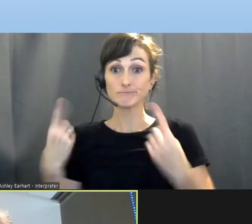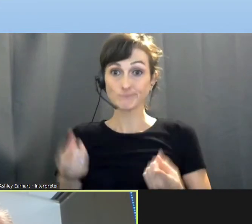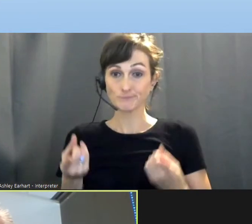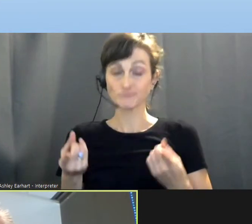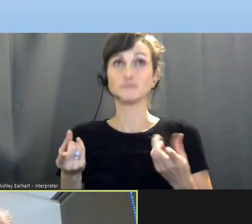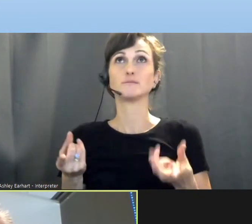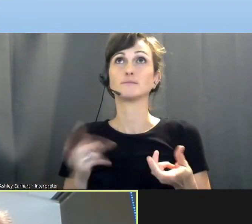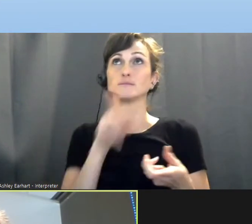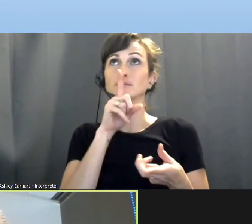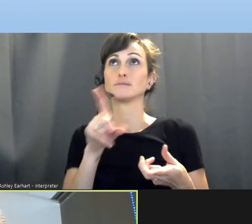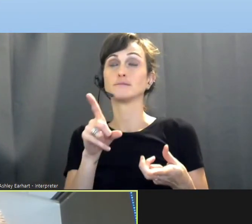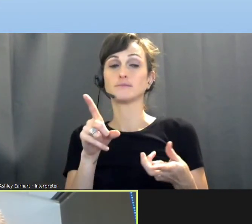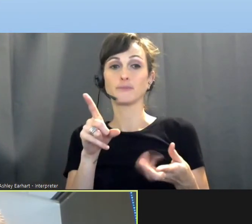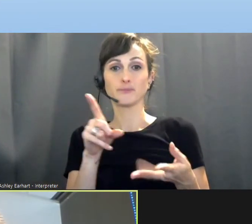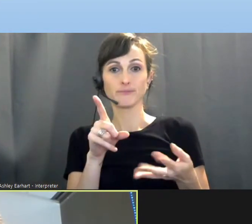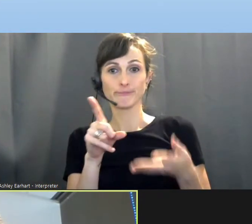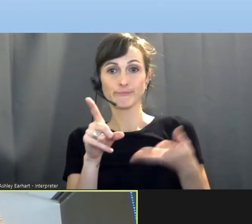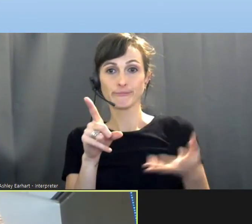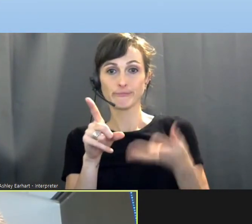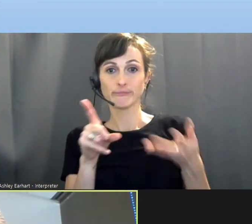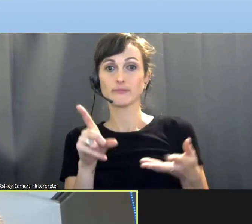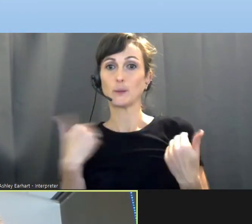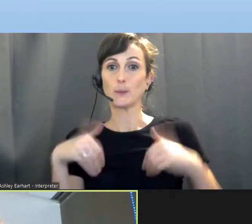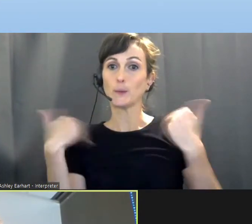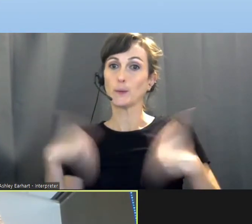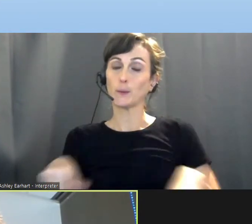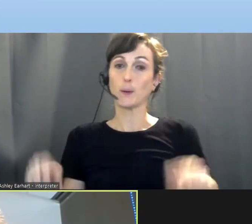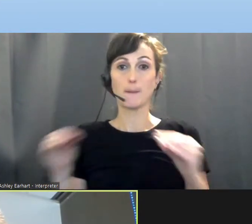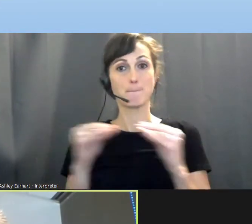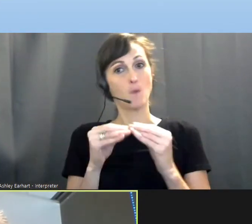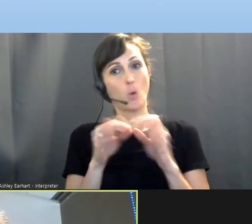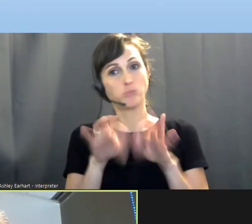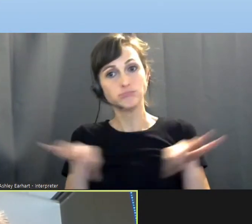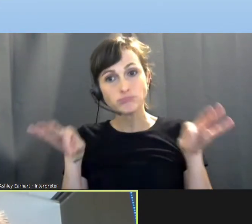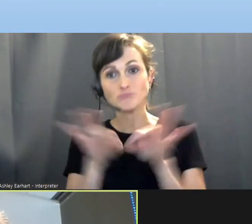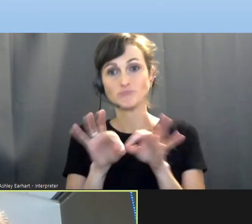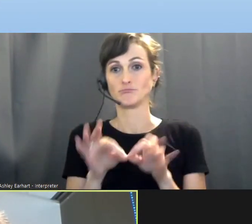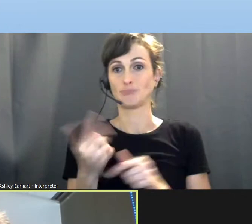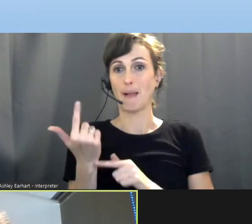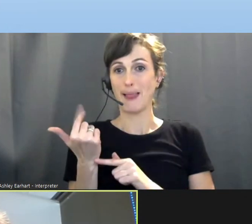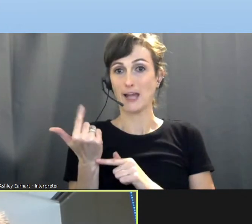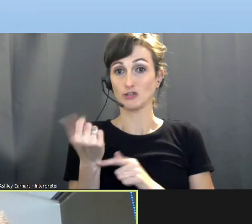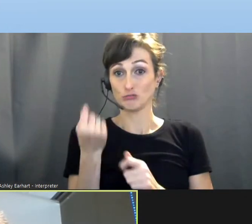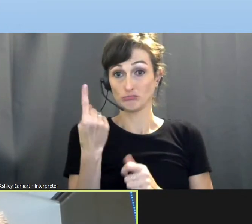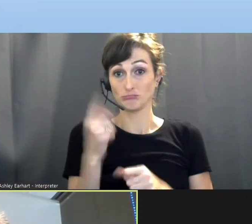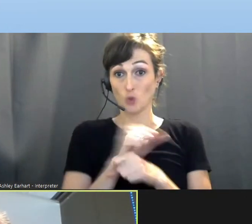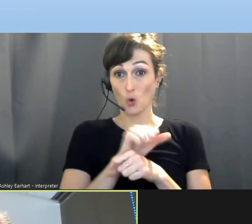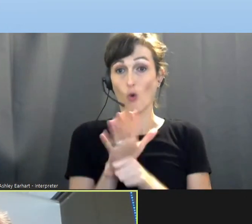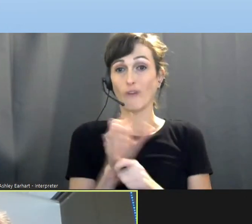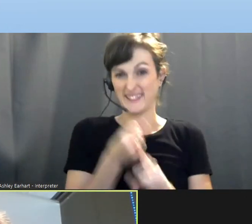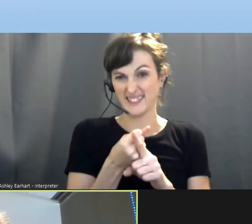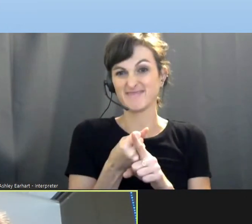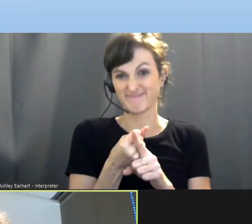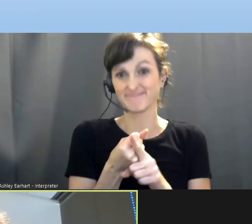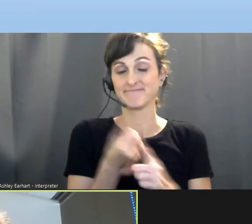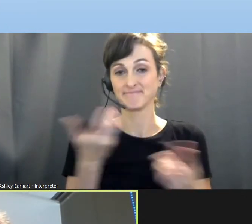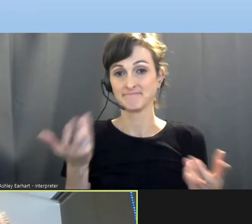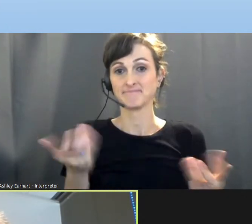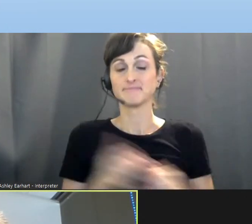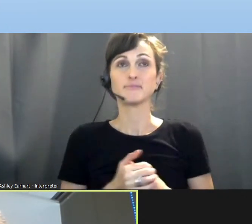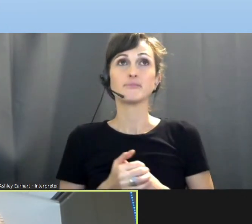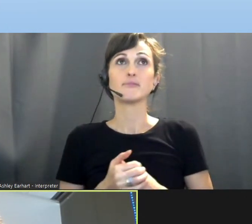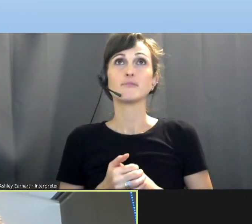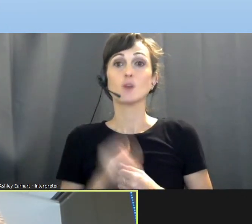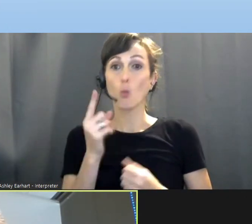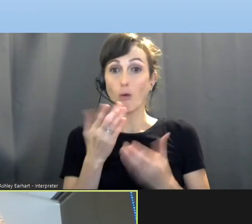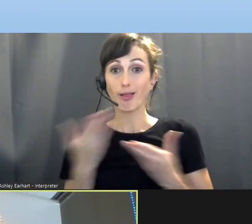it really came to be so much more and critically important last year when COVID hit. So one of the